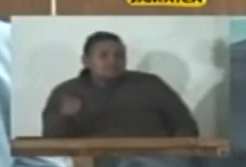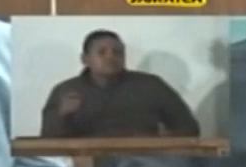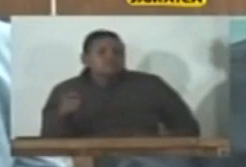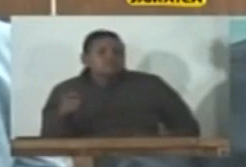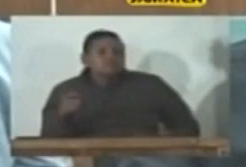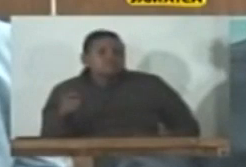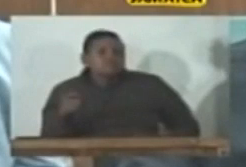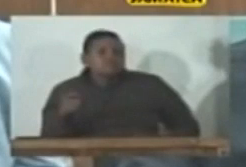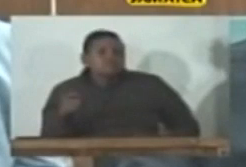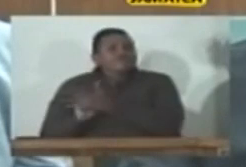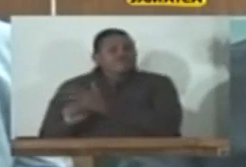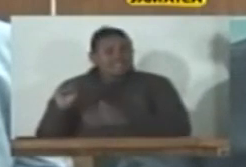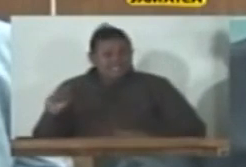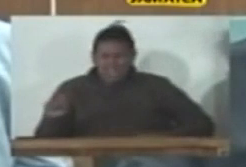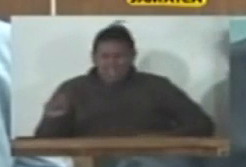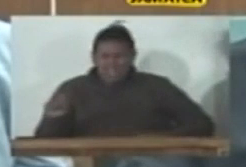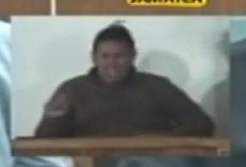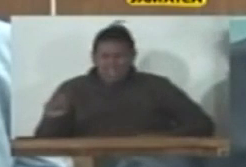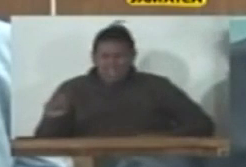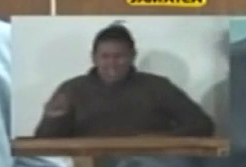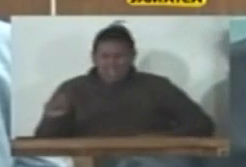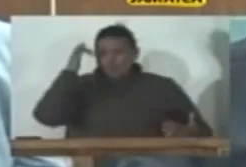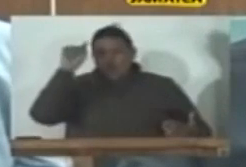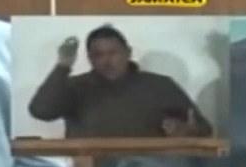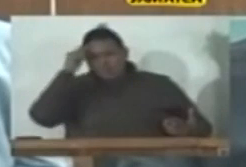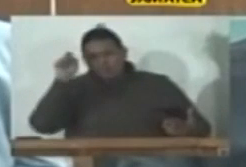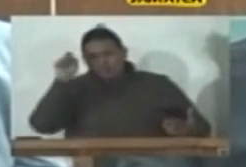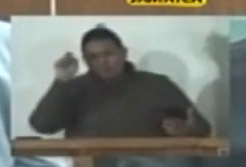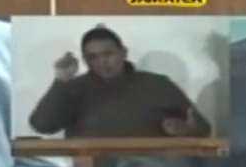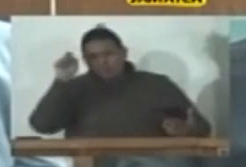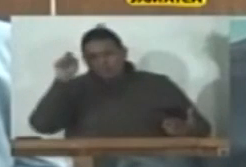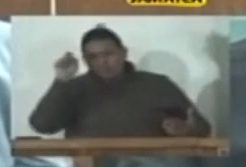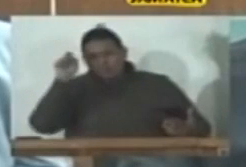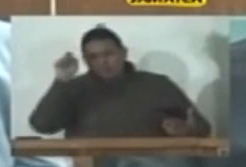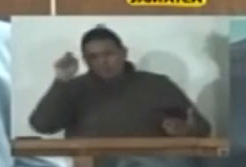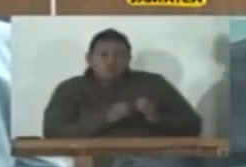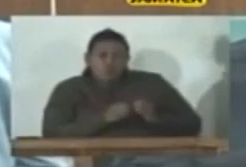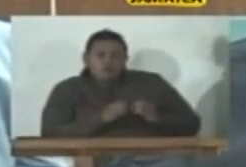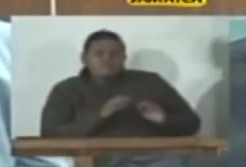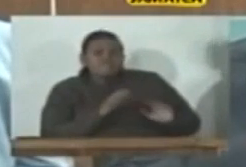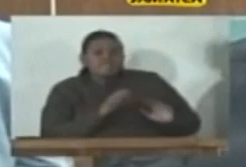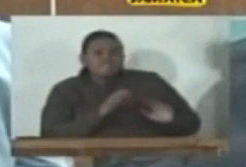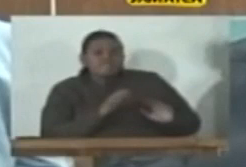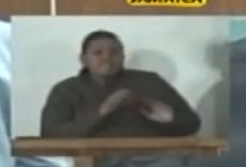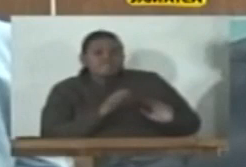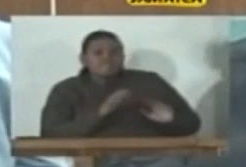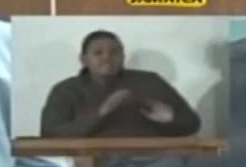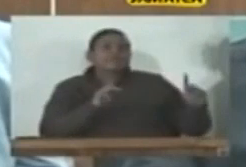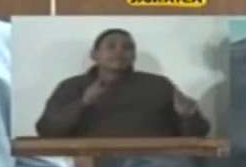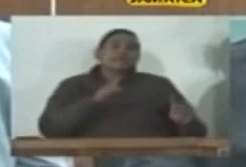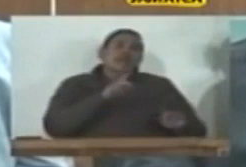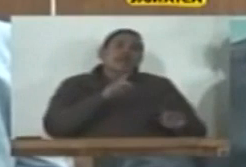and the burdens that they are bearing in determining how to direct the tax rollback.